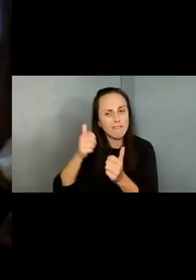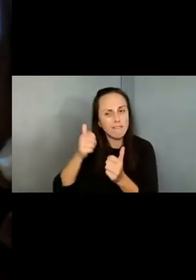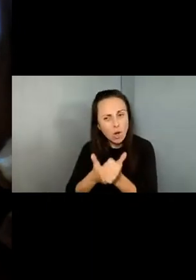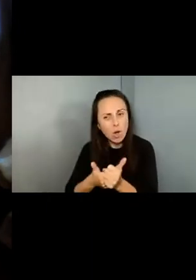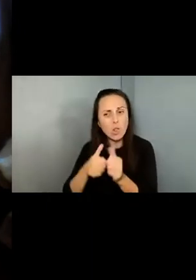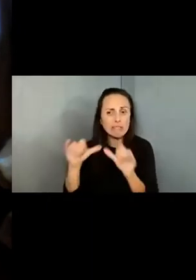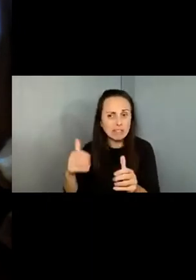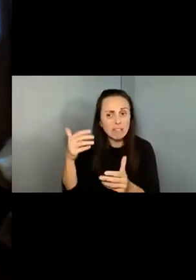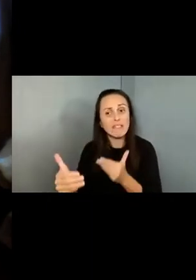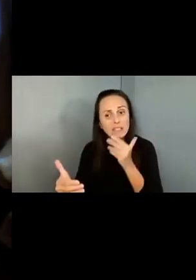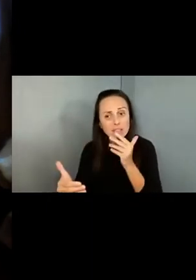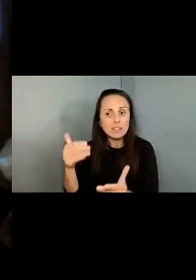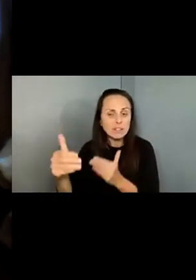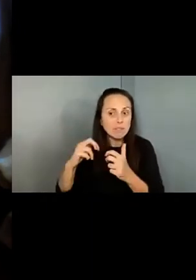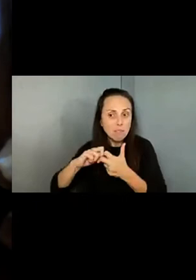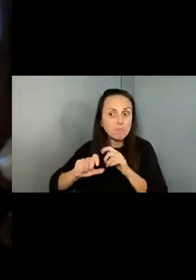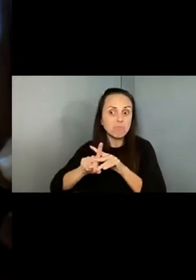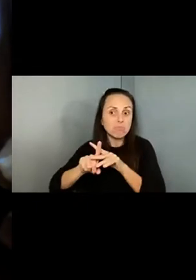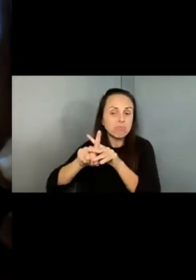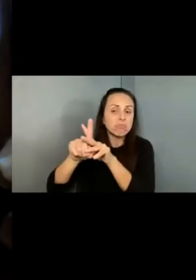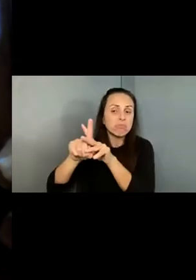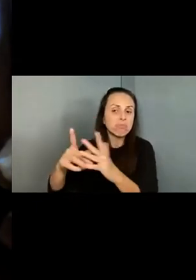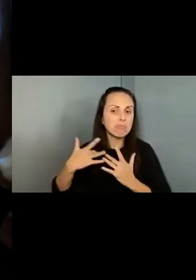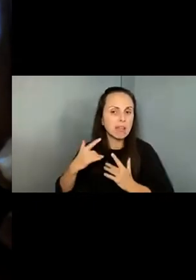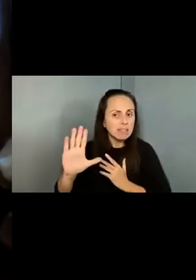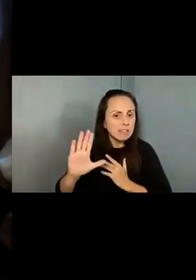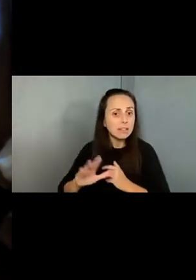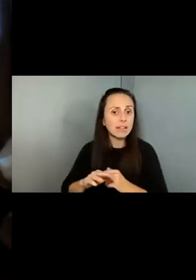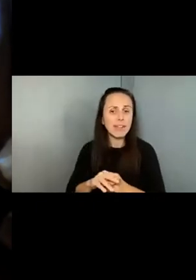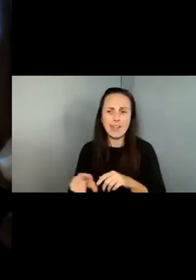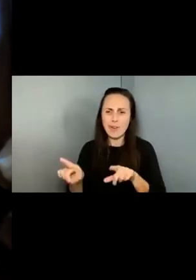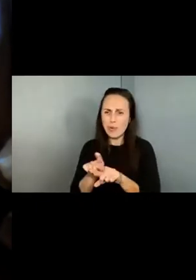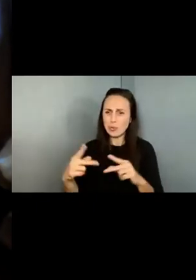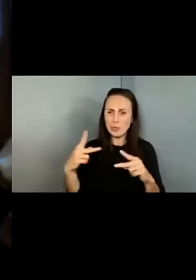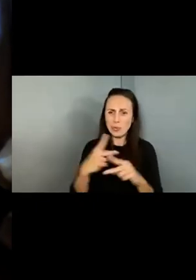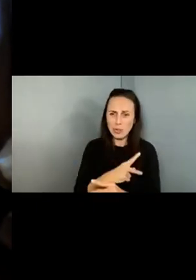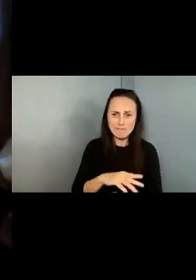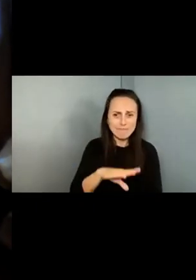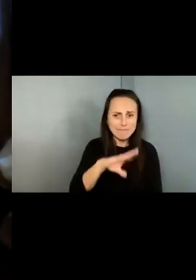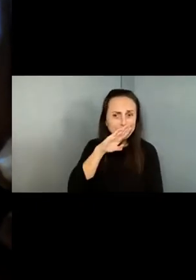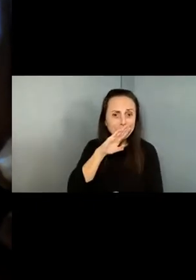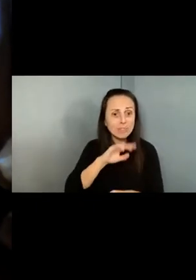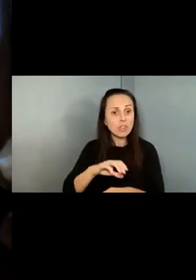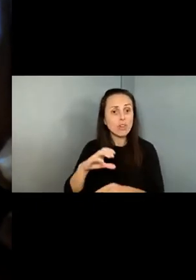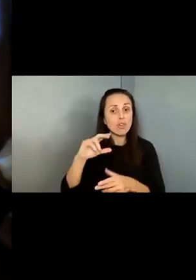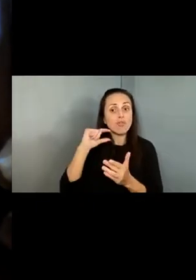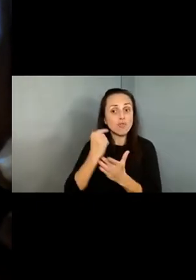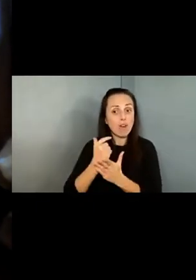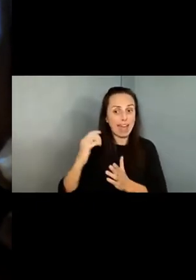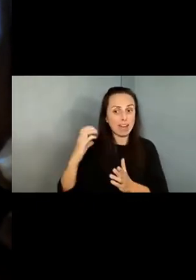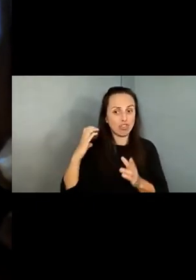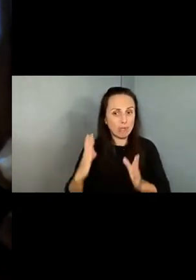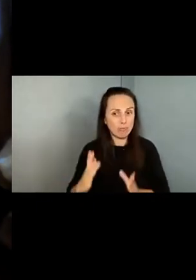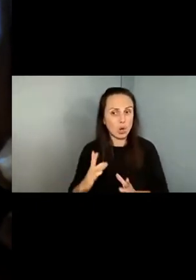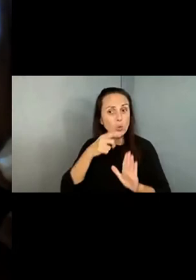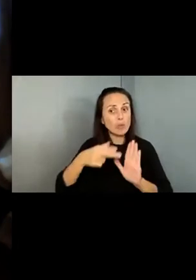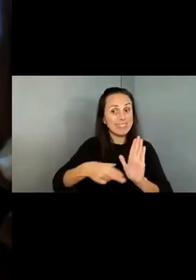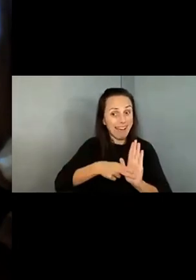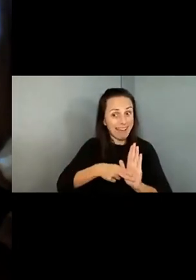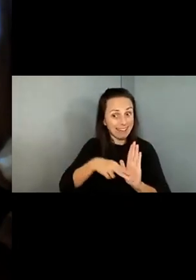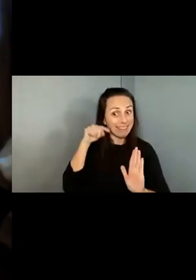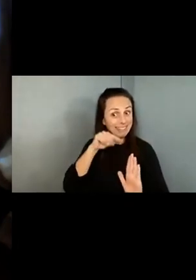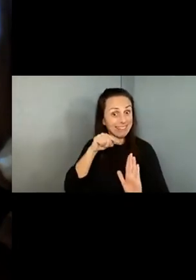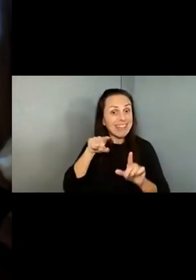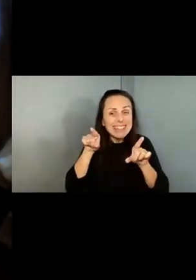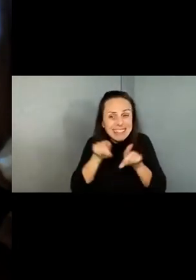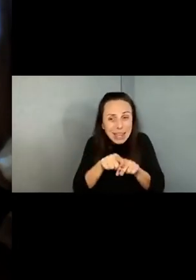snafus that arise. And to add insult to injury, the grad chair who signs off on this paperwork is the same person who